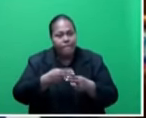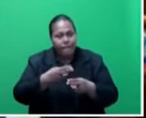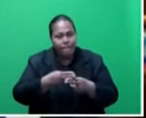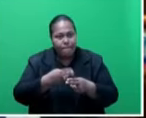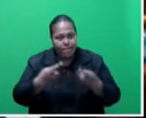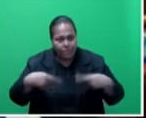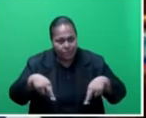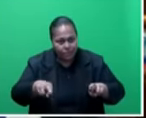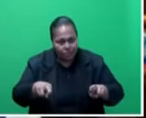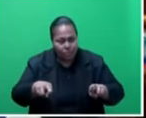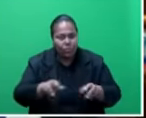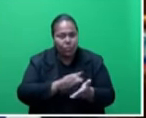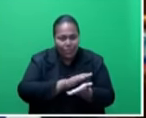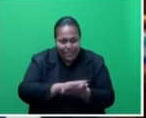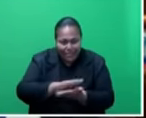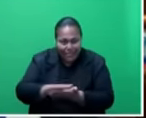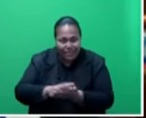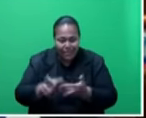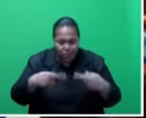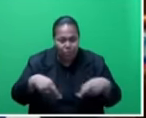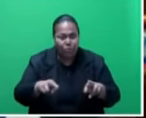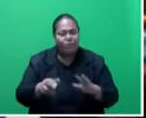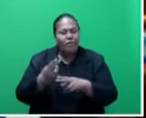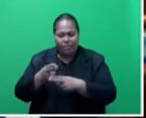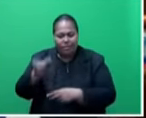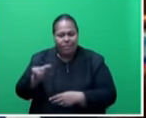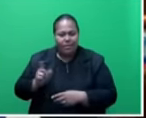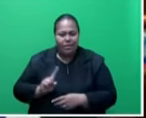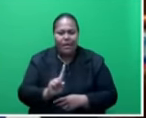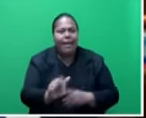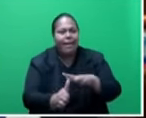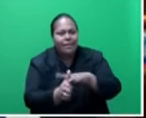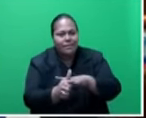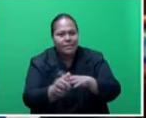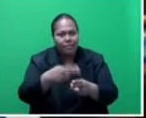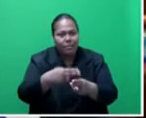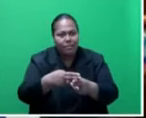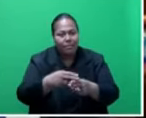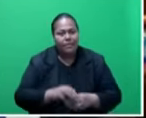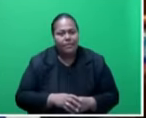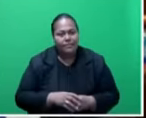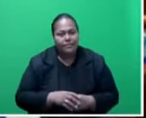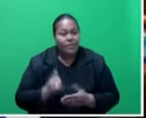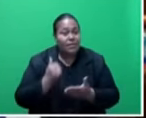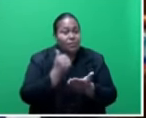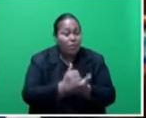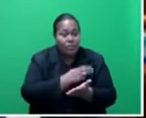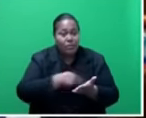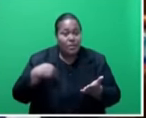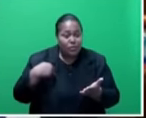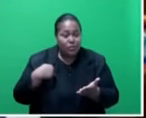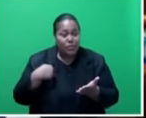roads so that farmers can have access to their farm. Mr. Speaker said, with the support from Ministry of Waterways, we